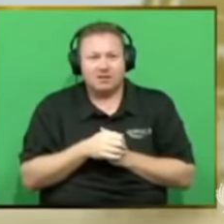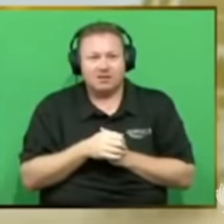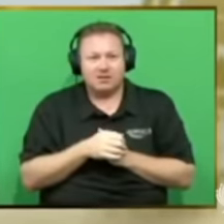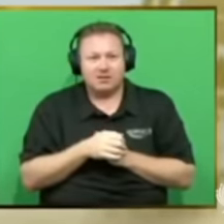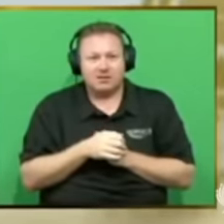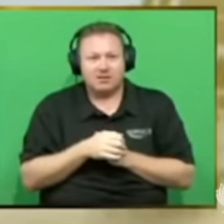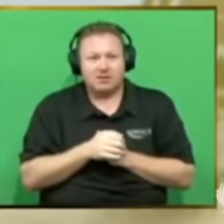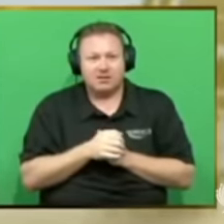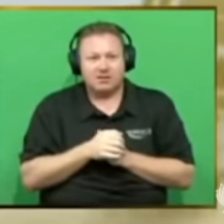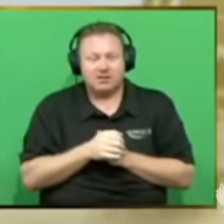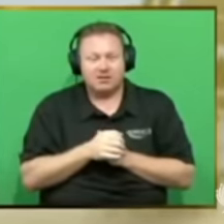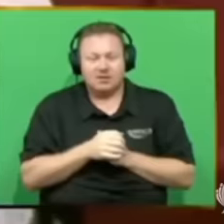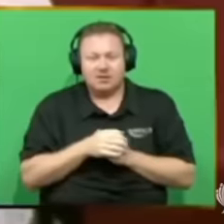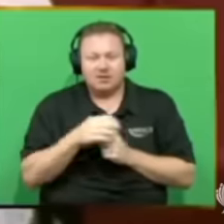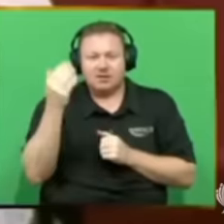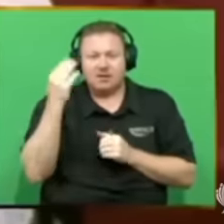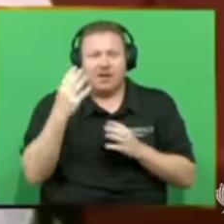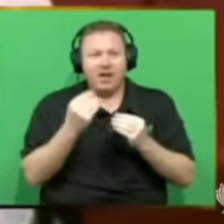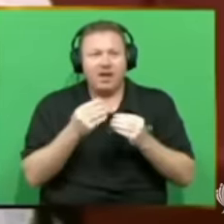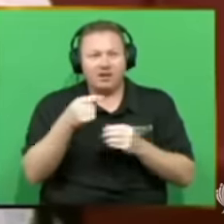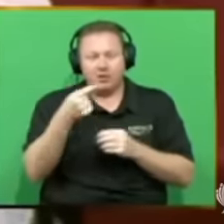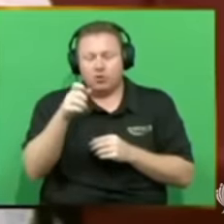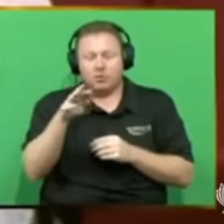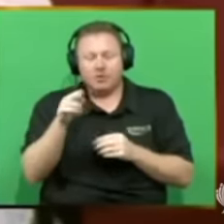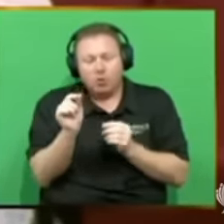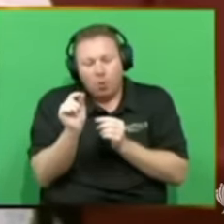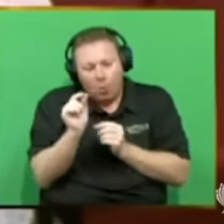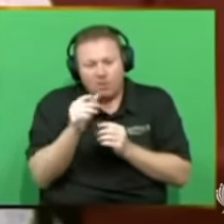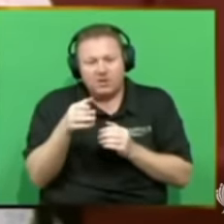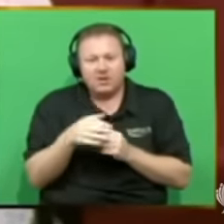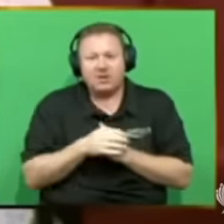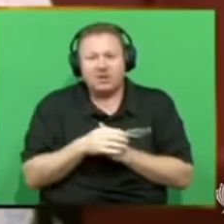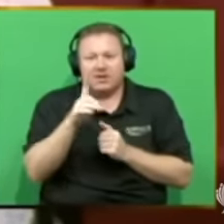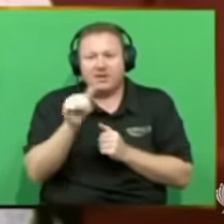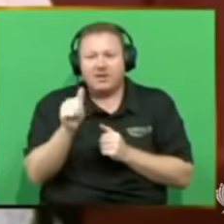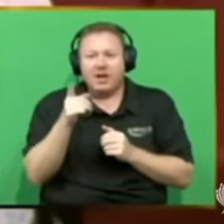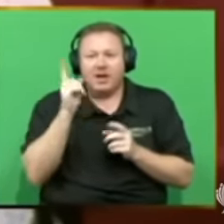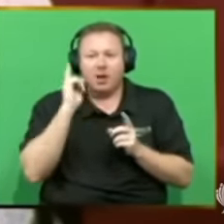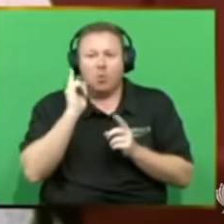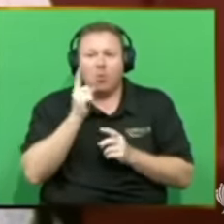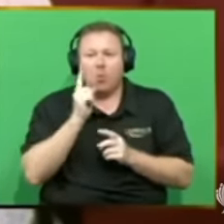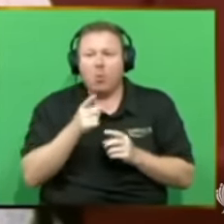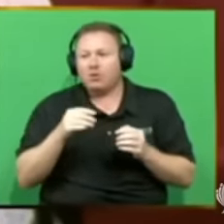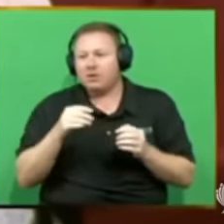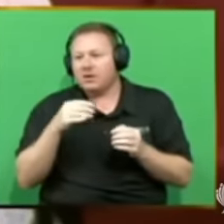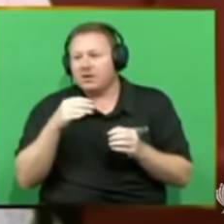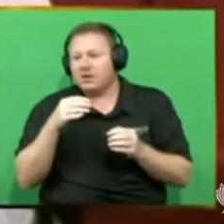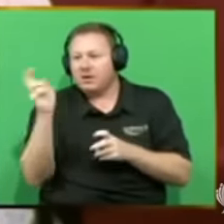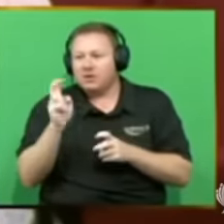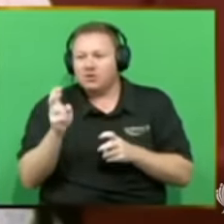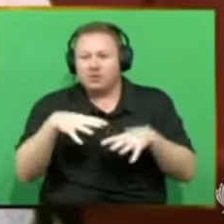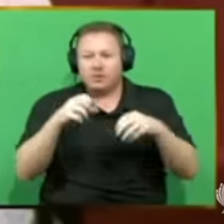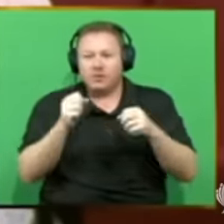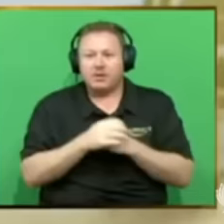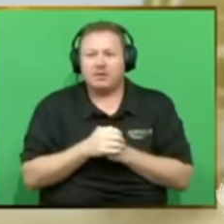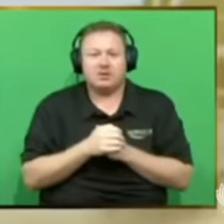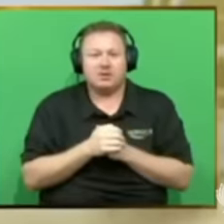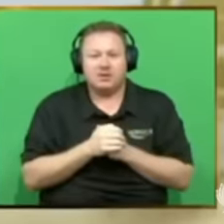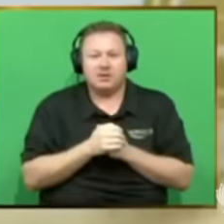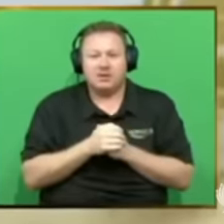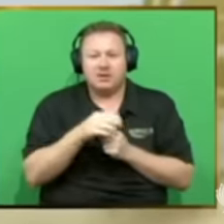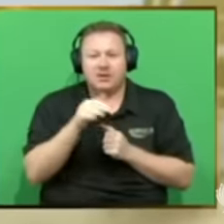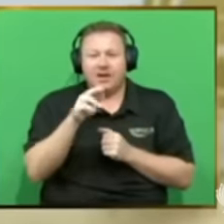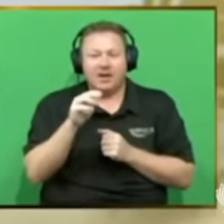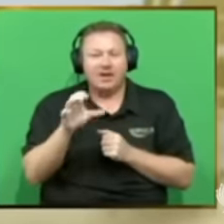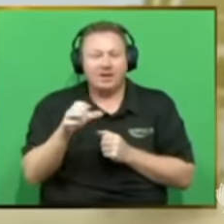but a twinkle in Zuma's eye, the DA warned that we would run out of electricity. When it later emerged that the ANC planned to use load